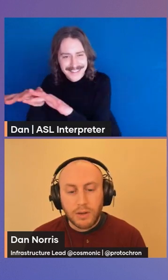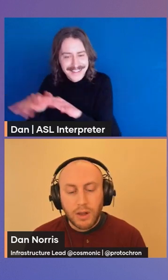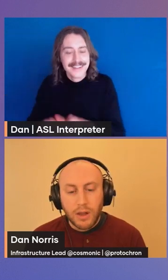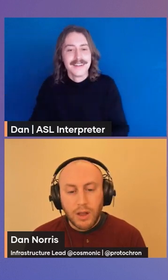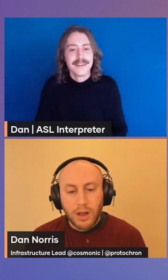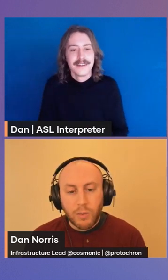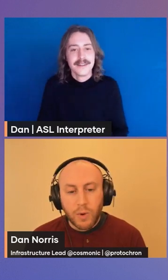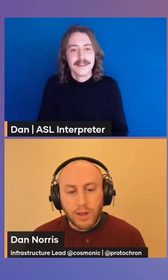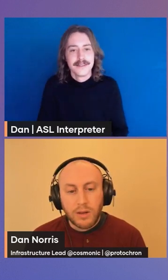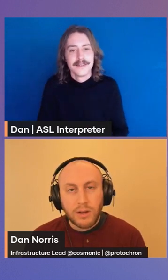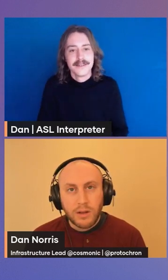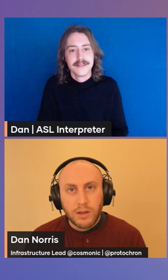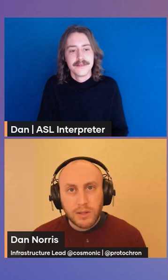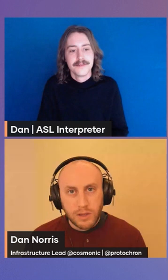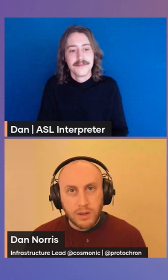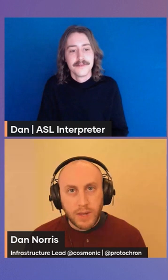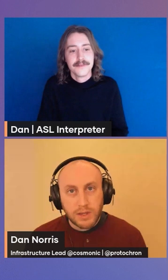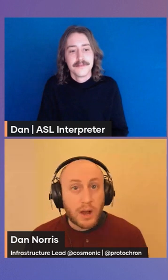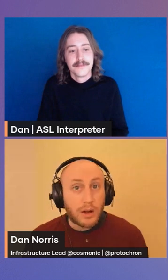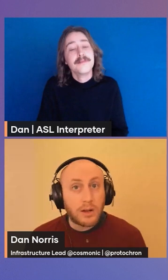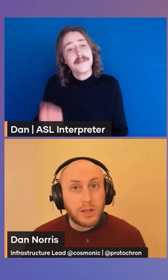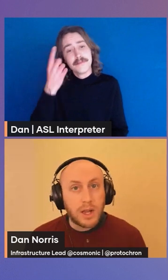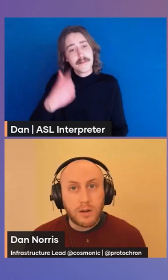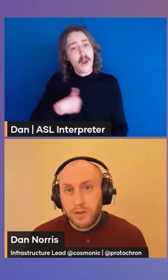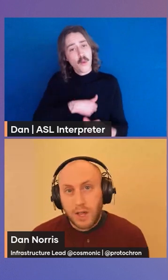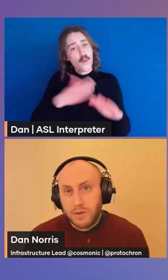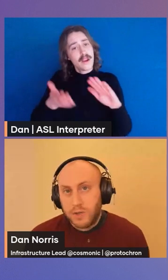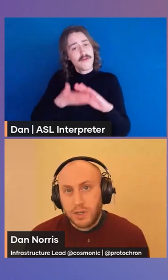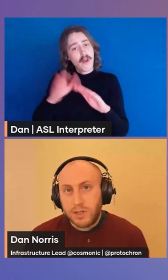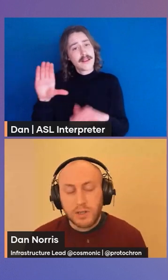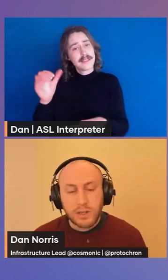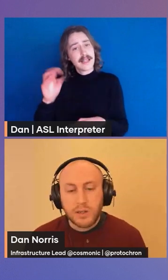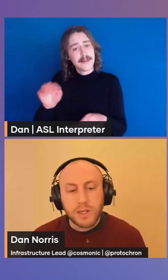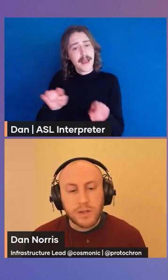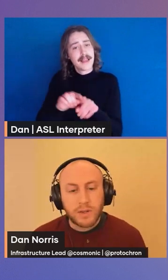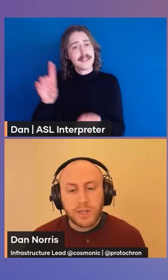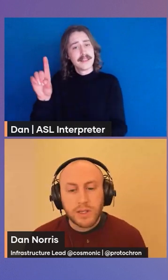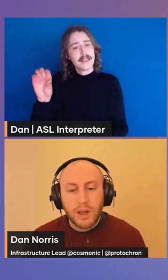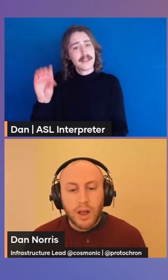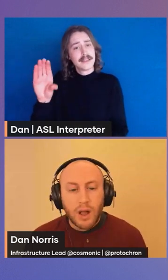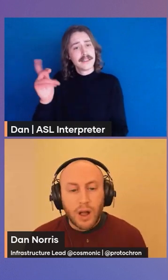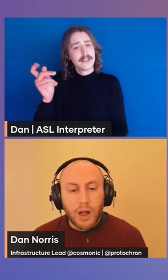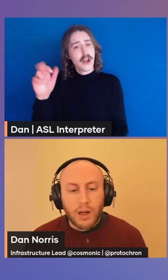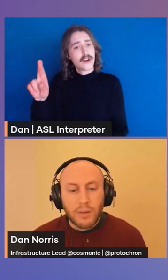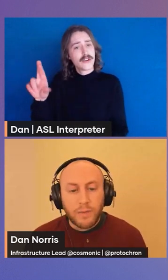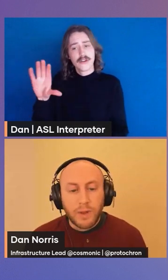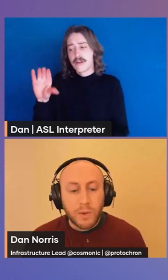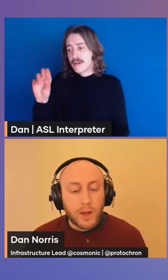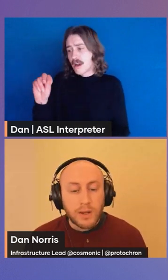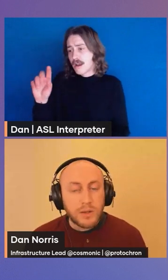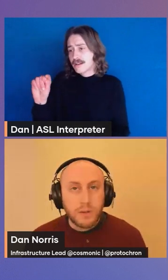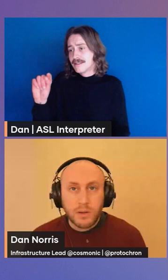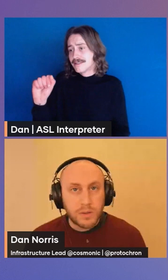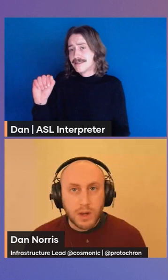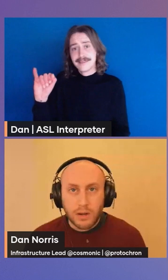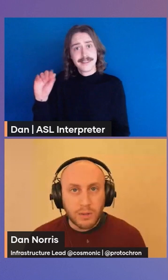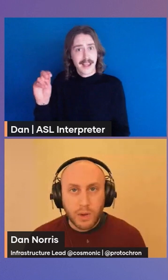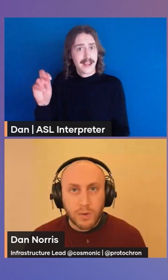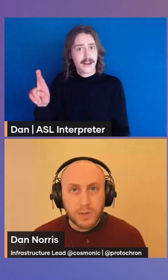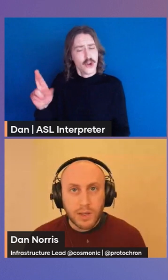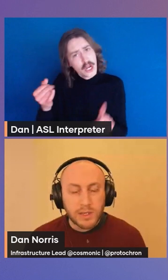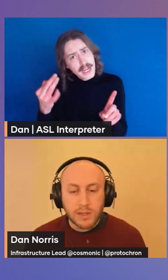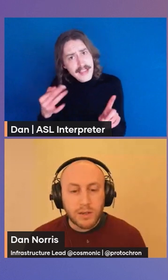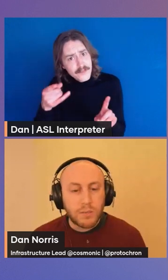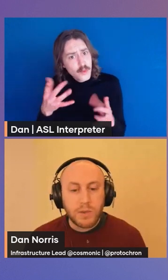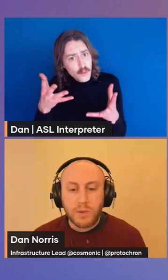actually run Cilium as a Docker container and just as a systemd service. If you wanted to, you could use Docker Compose